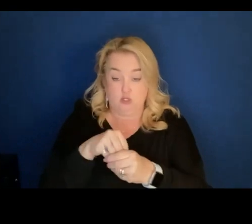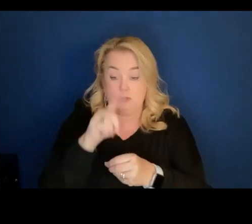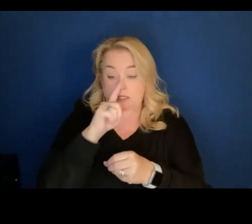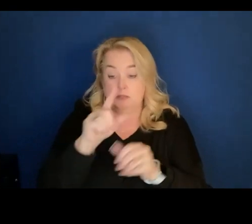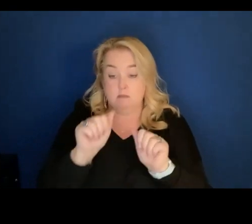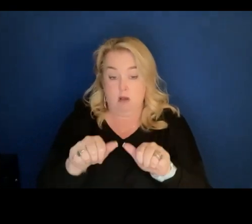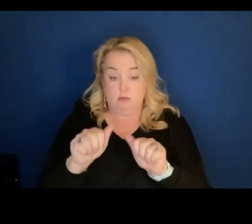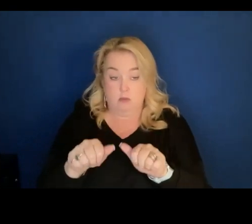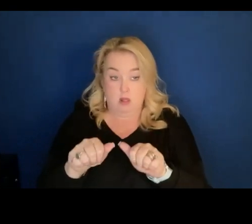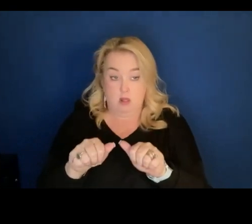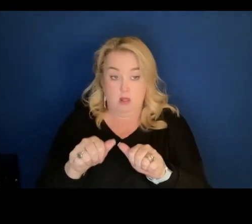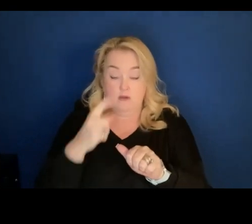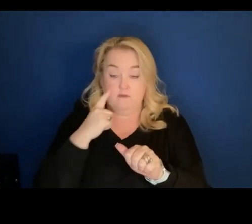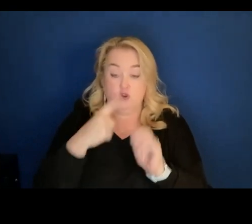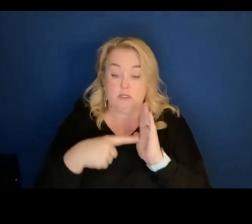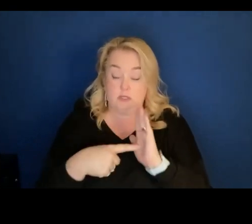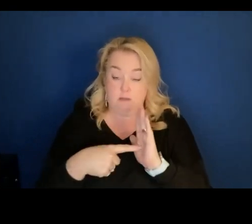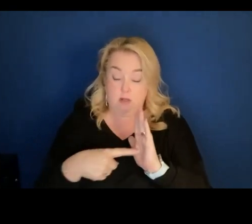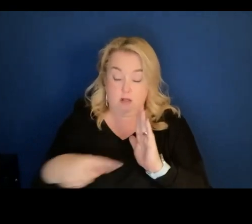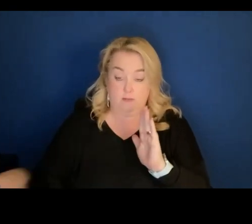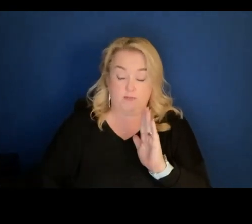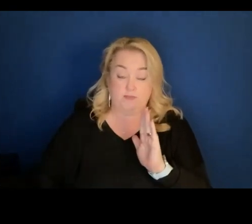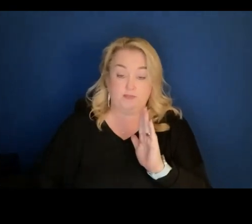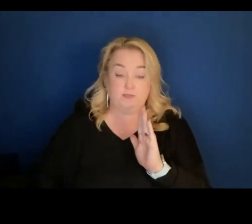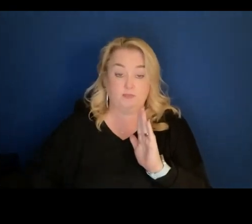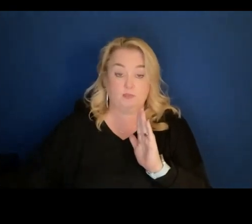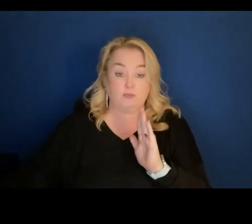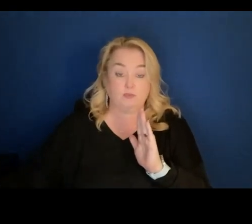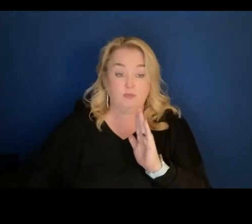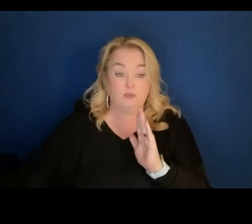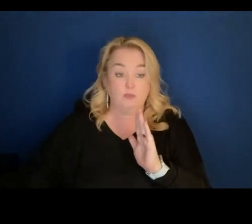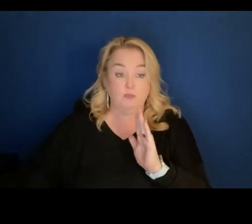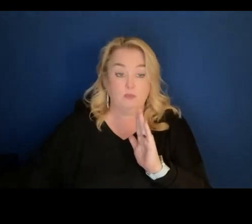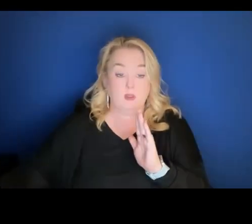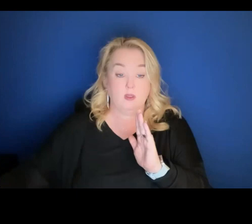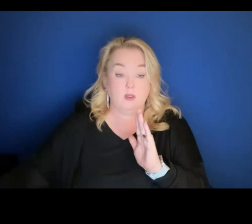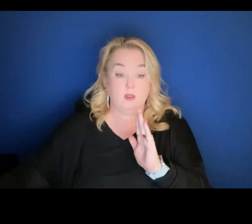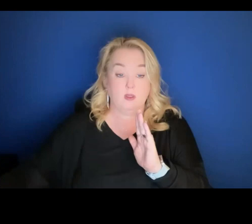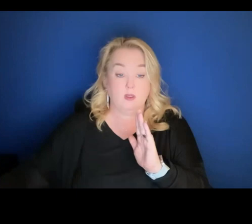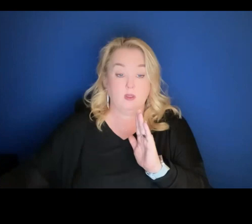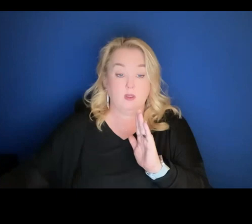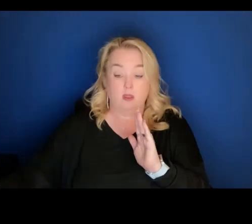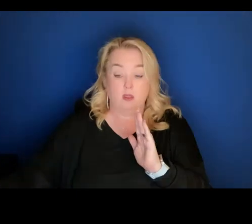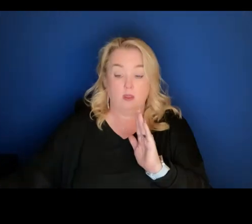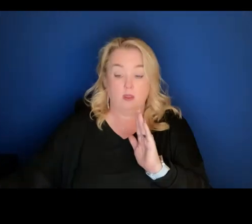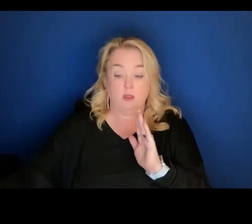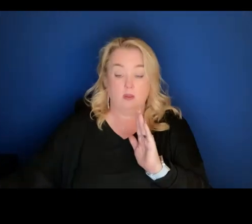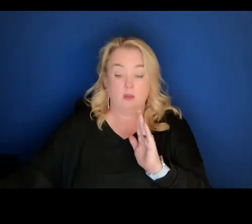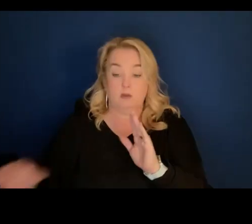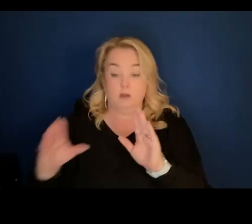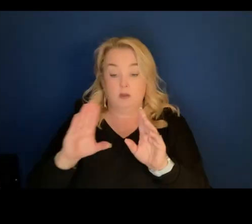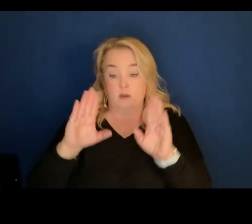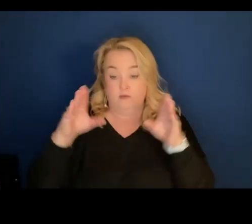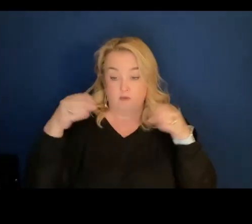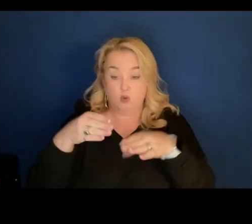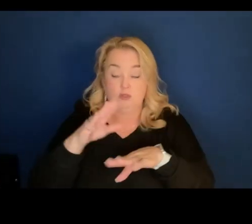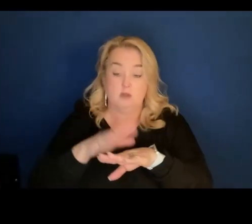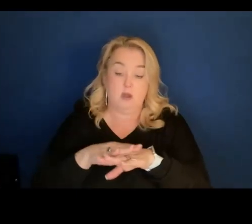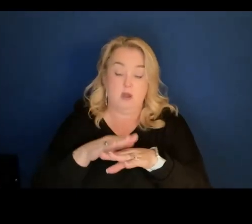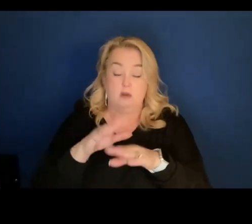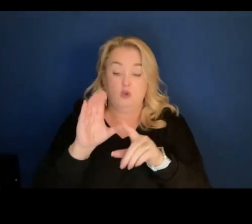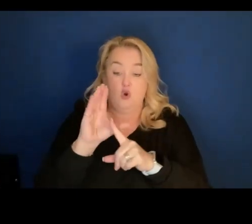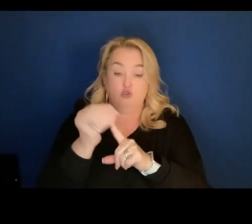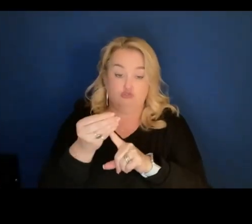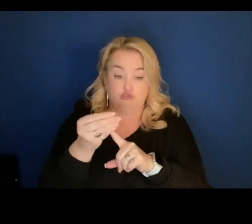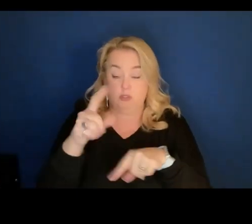possible. For example, tailored resources that target culturally and linguistically diverse caregivers,